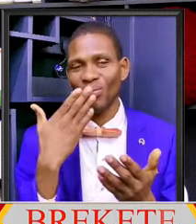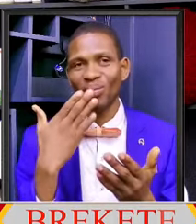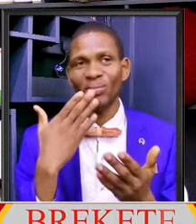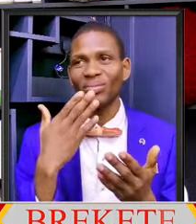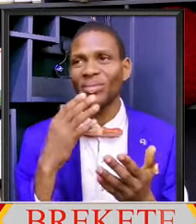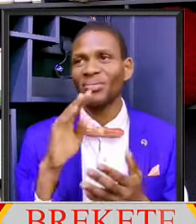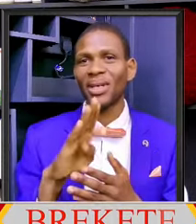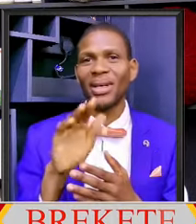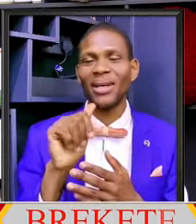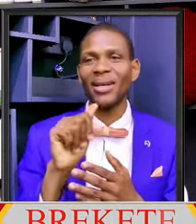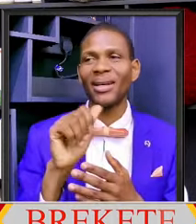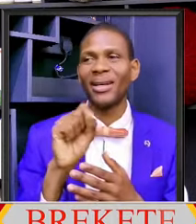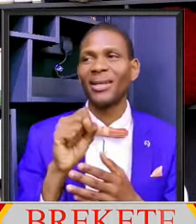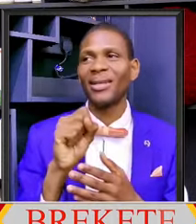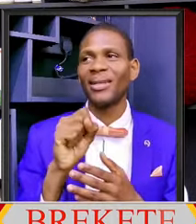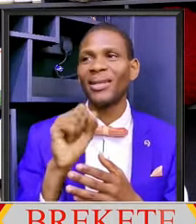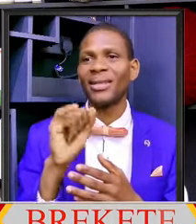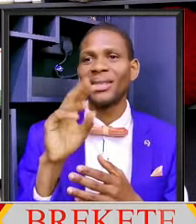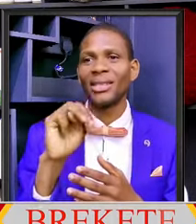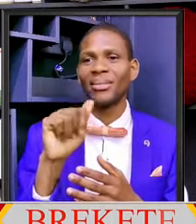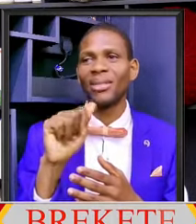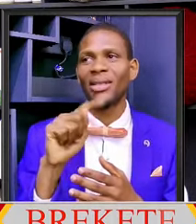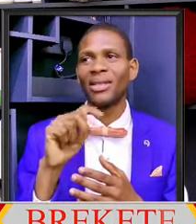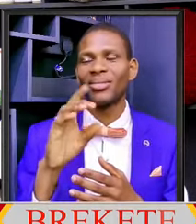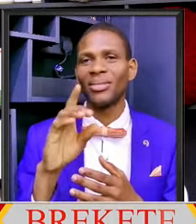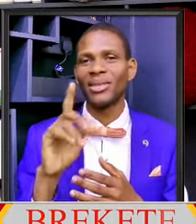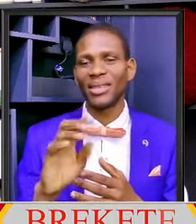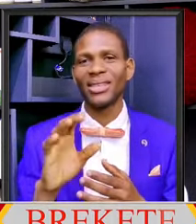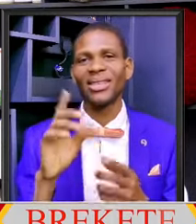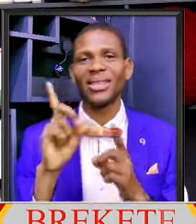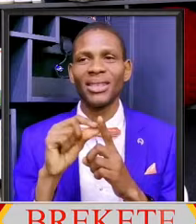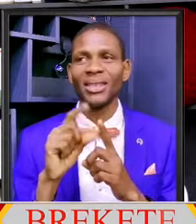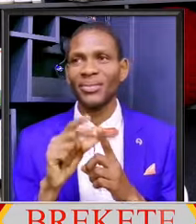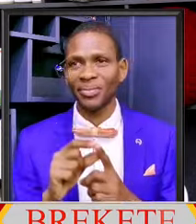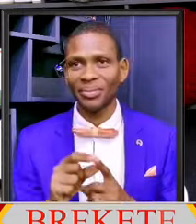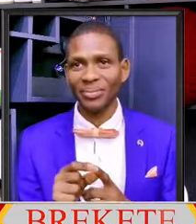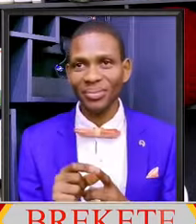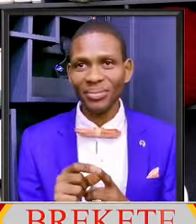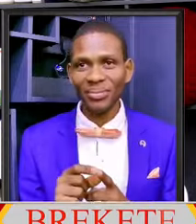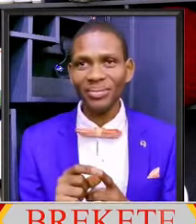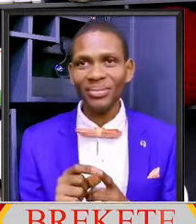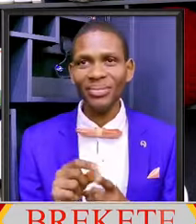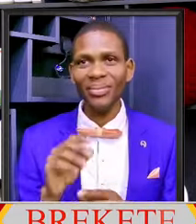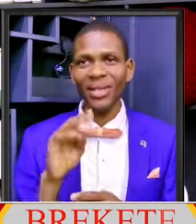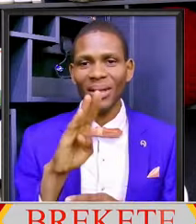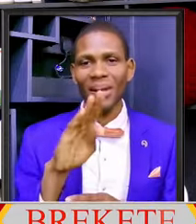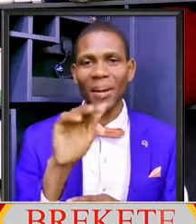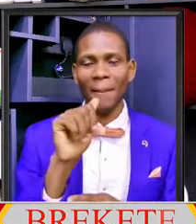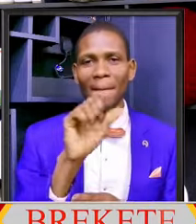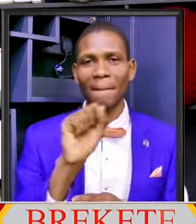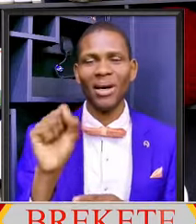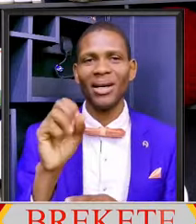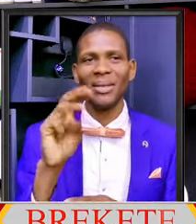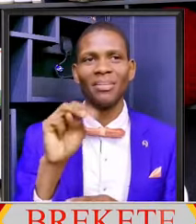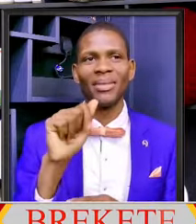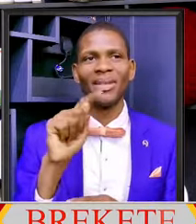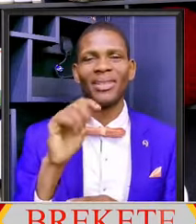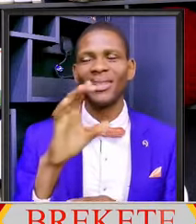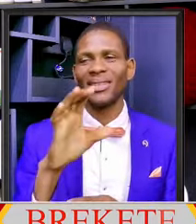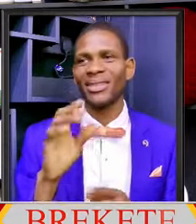dasmatic. Yeah? Guasmatic. You say? Basmatic.